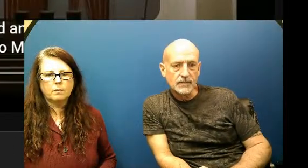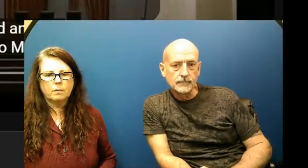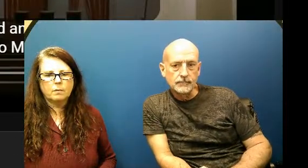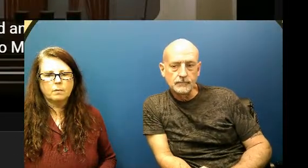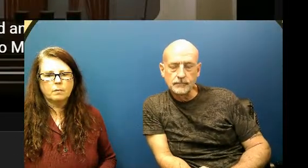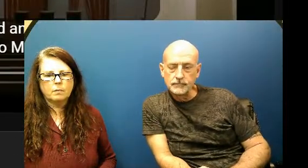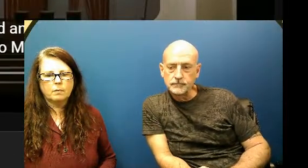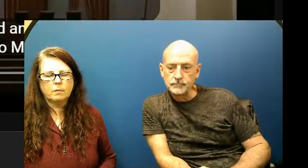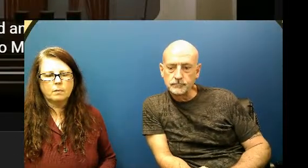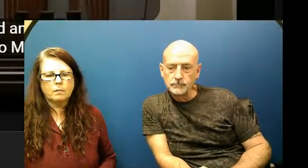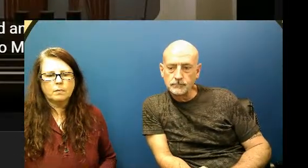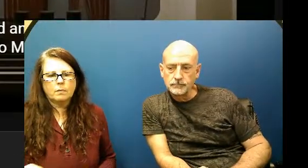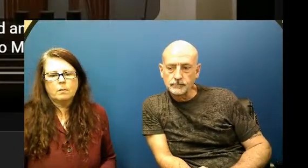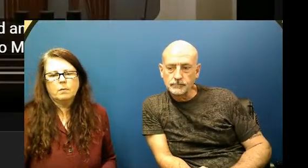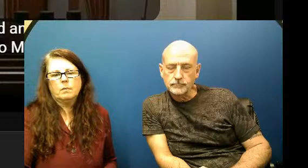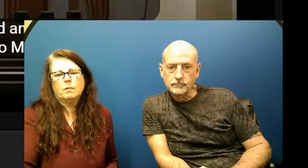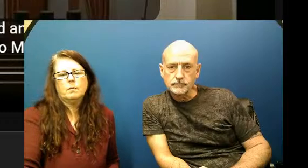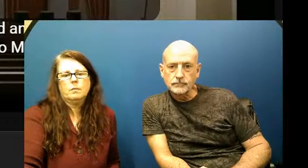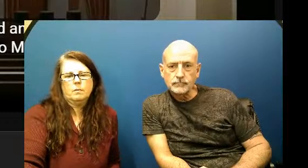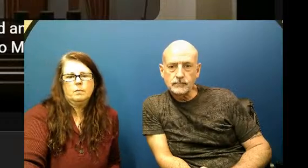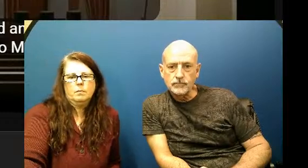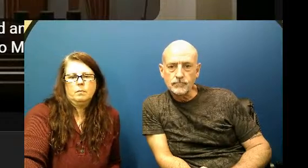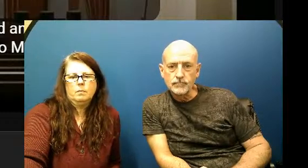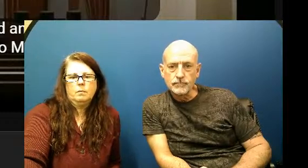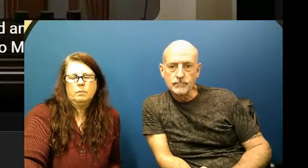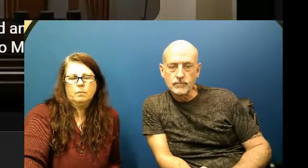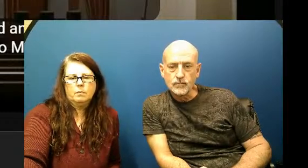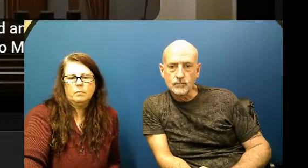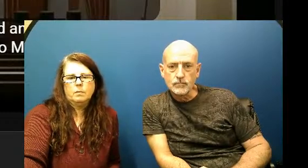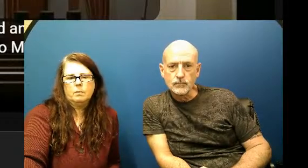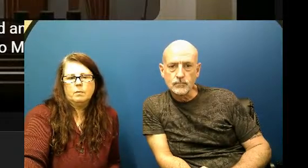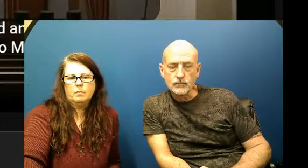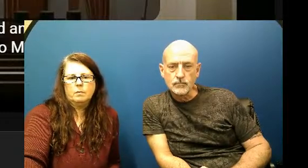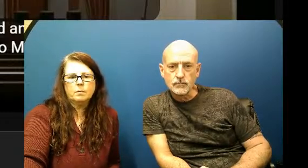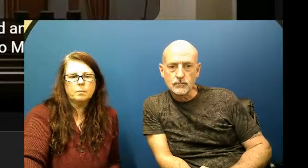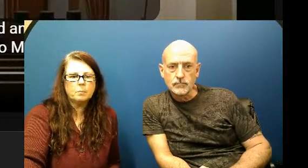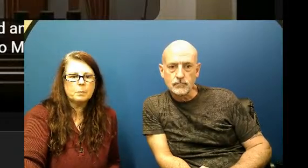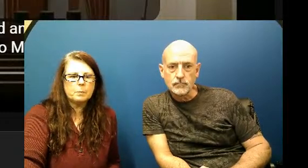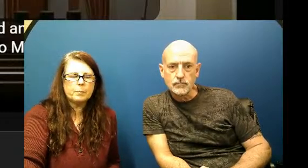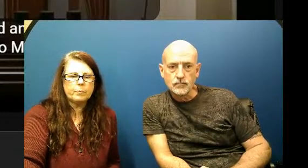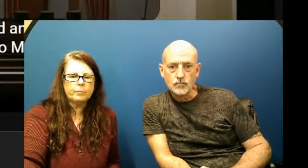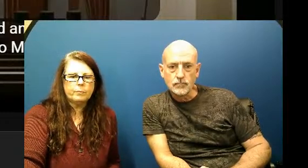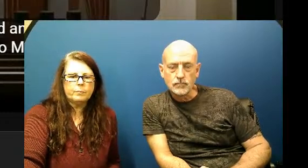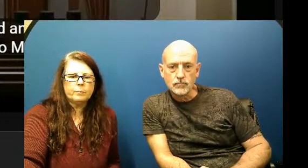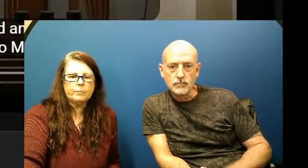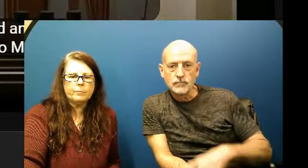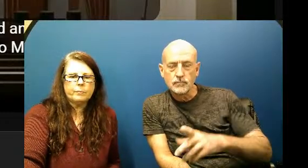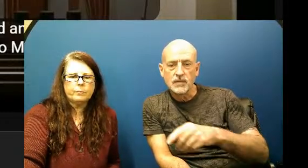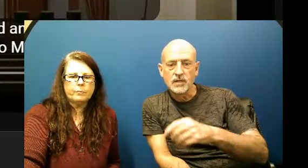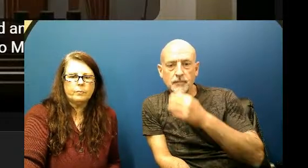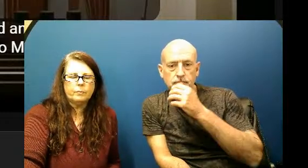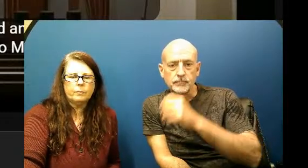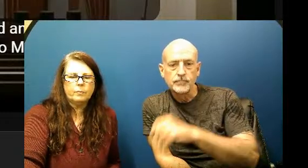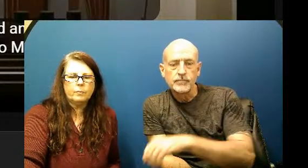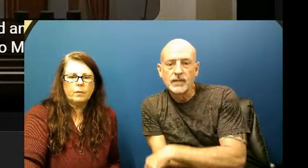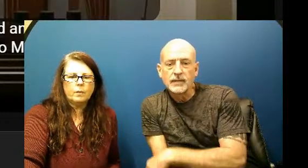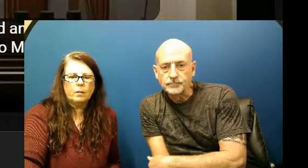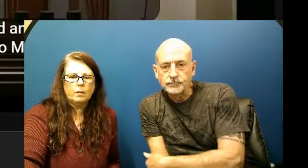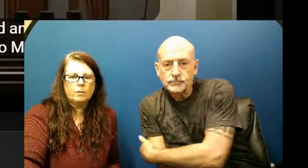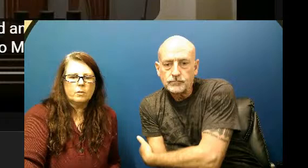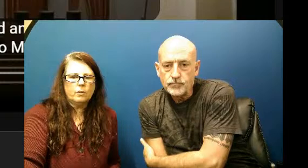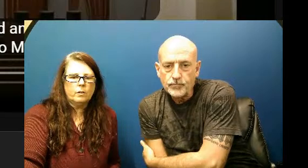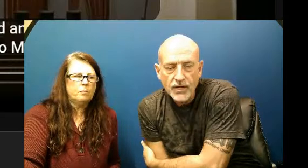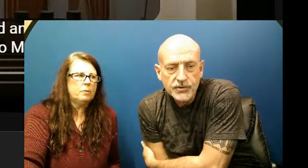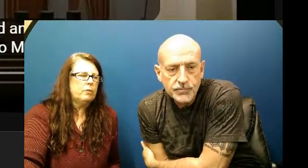clear that where a law disproportionately burdens just a speaker, we have to subject that to scrutiny to suss